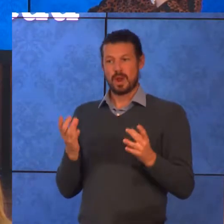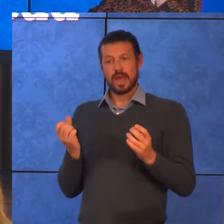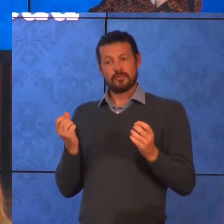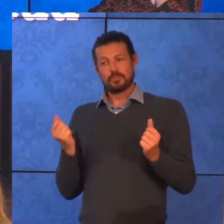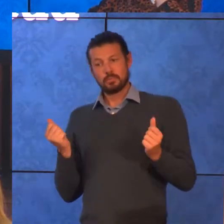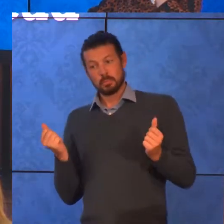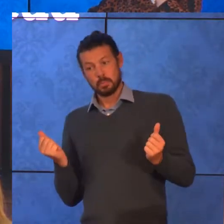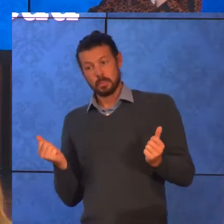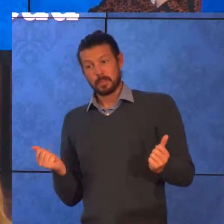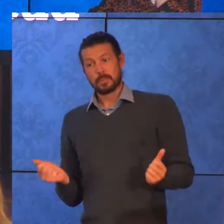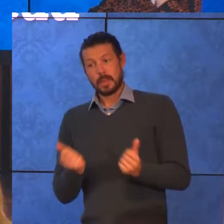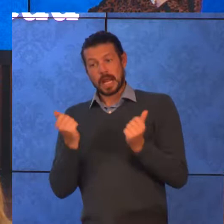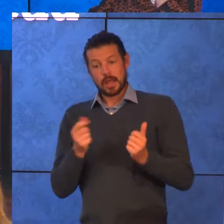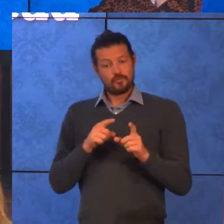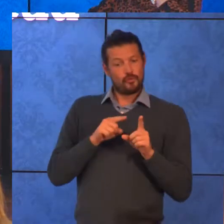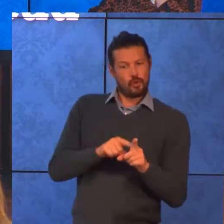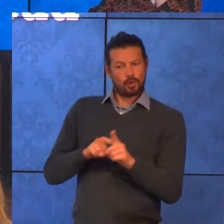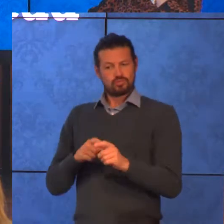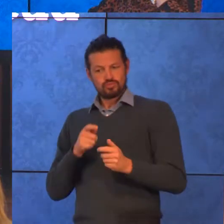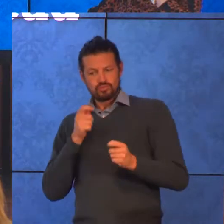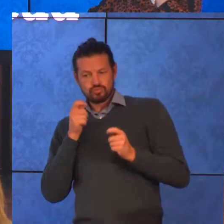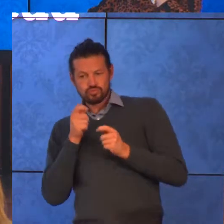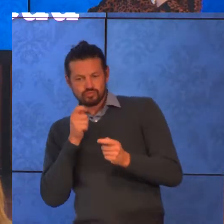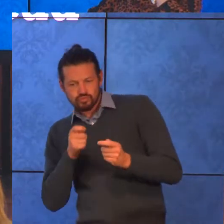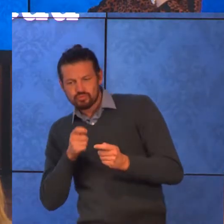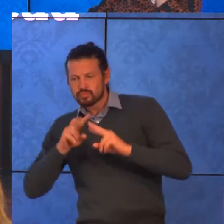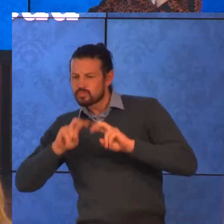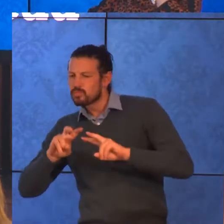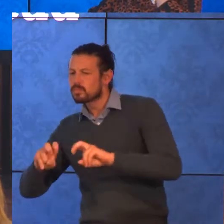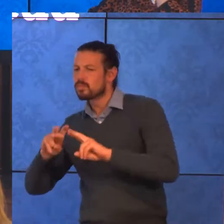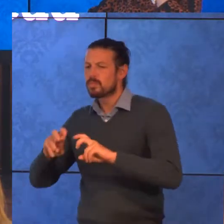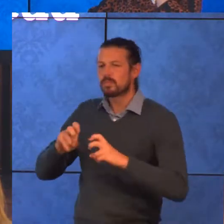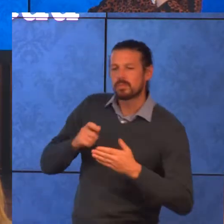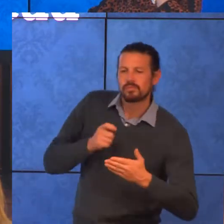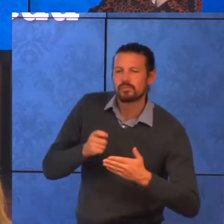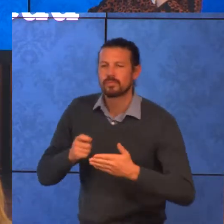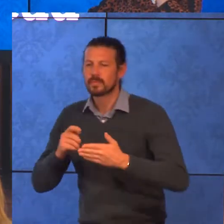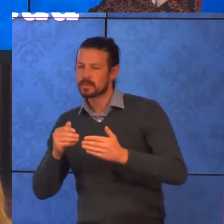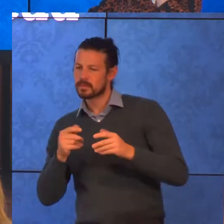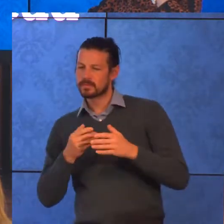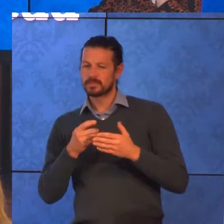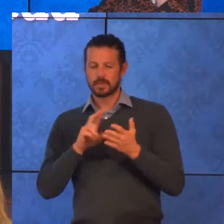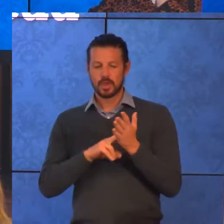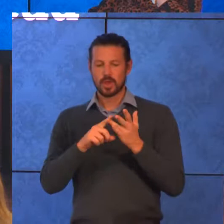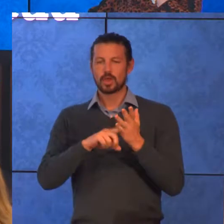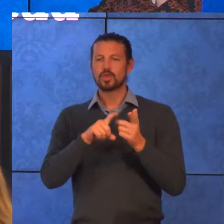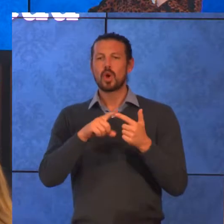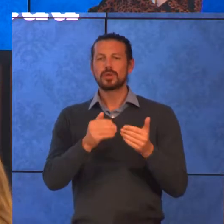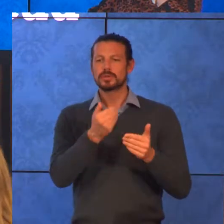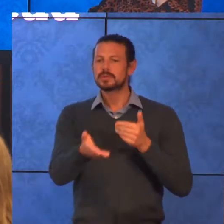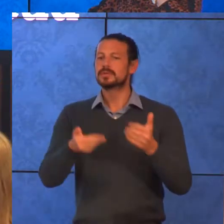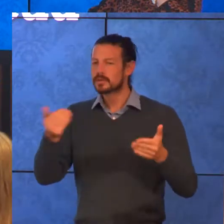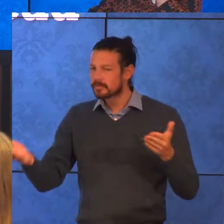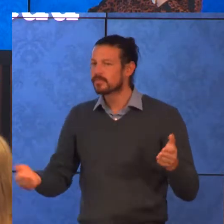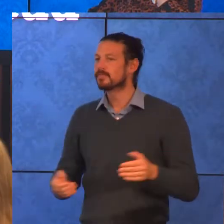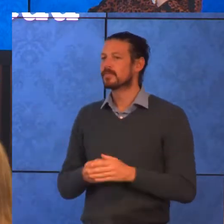in compliance and enforcement, with investigations underway, with compliance notices issued. So in addition to fining somebody,